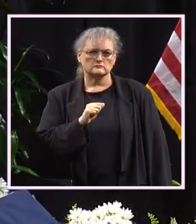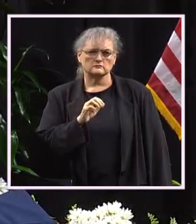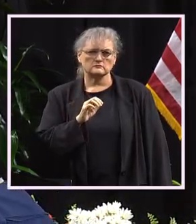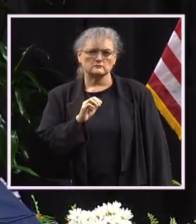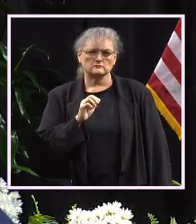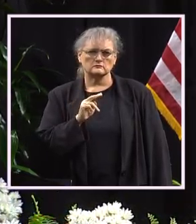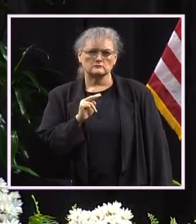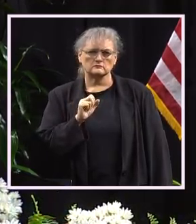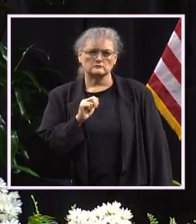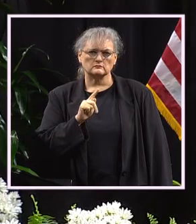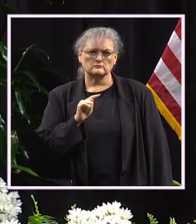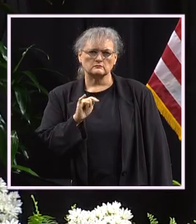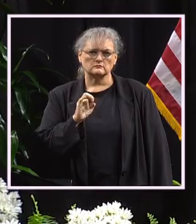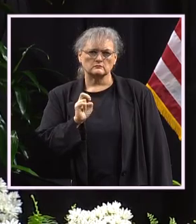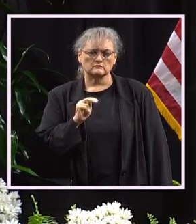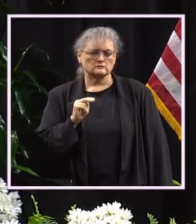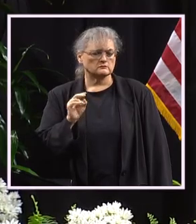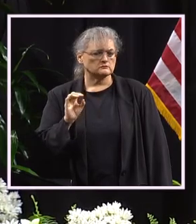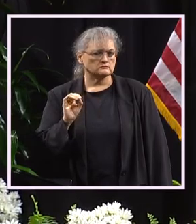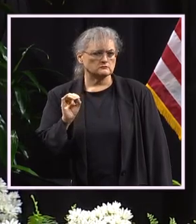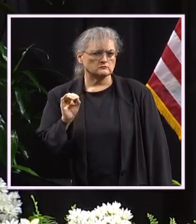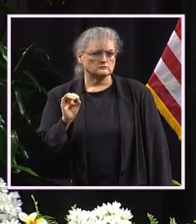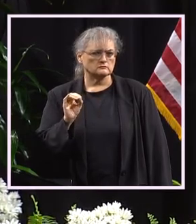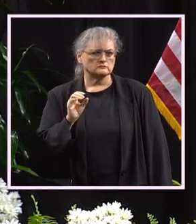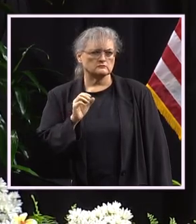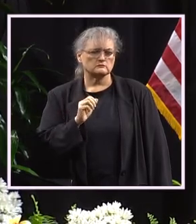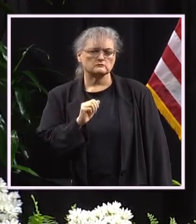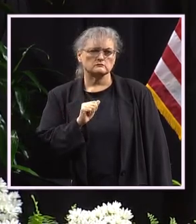Madeline J. Holguin.